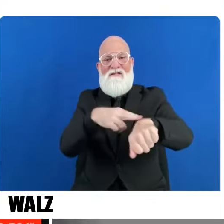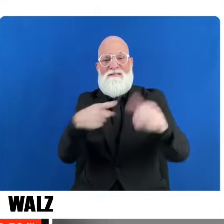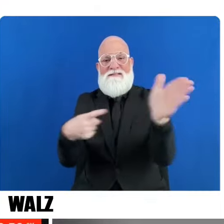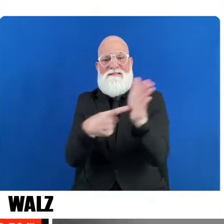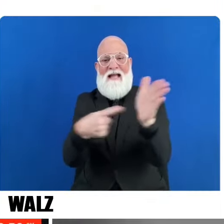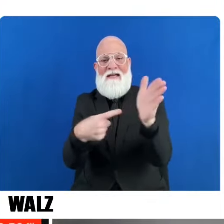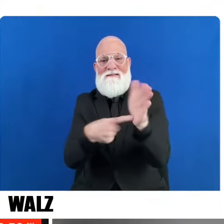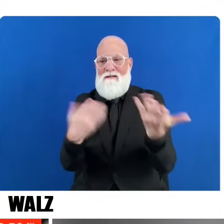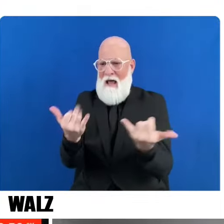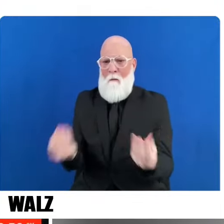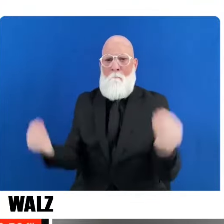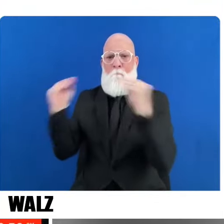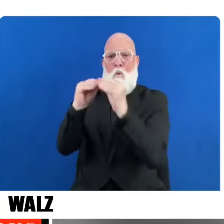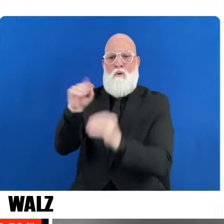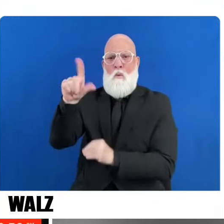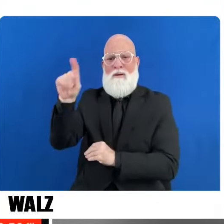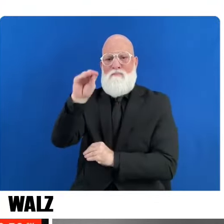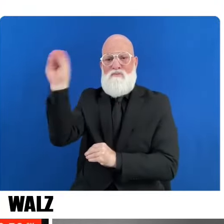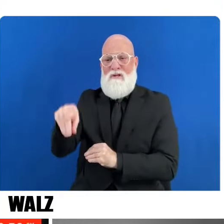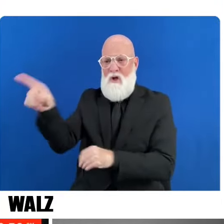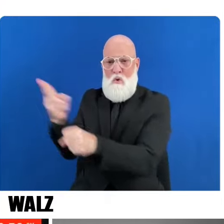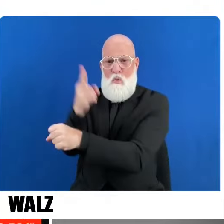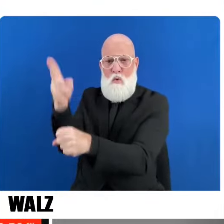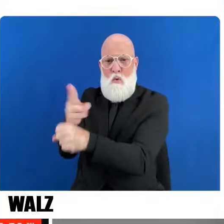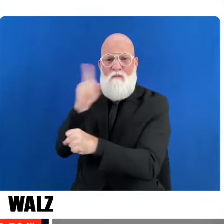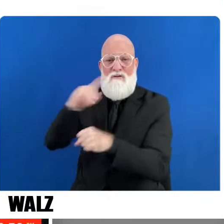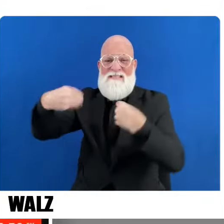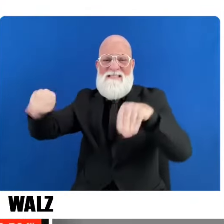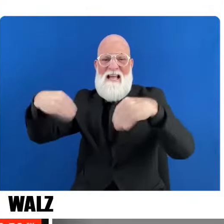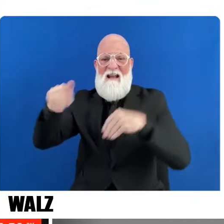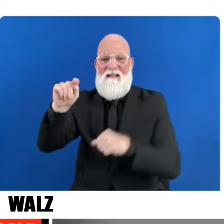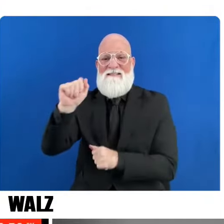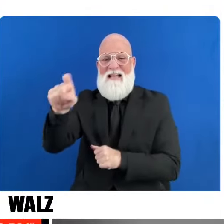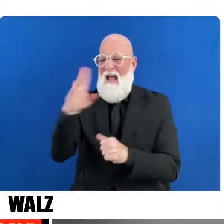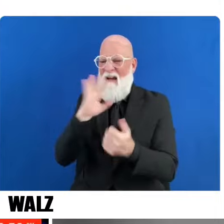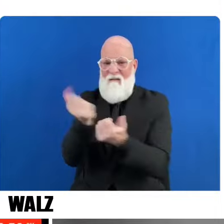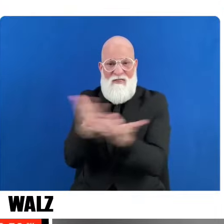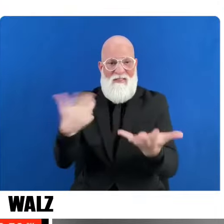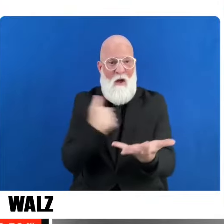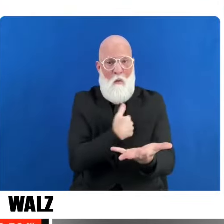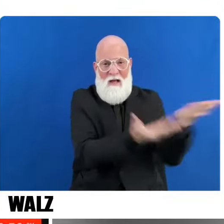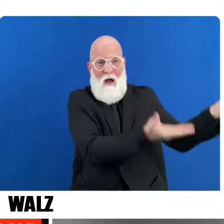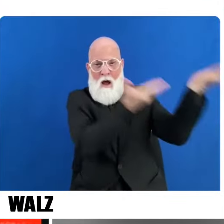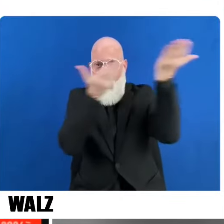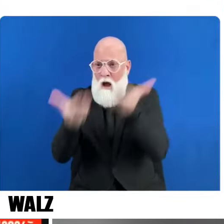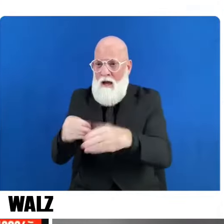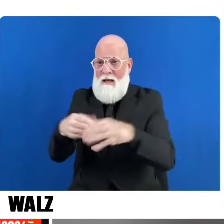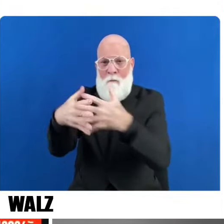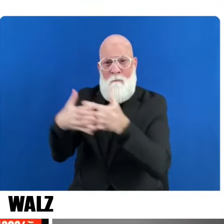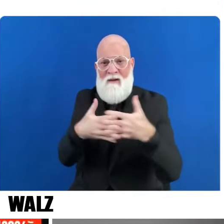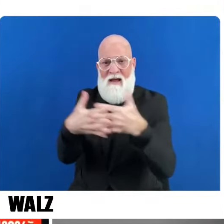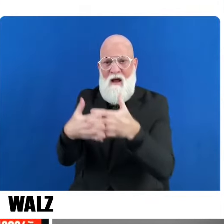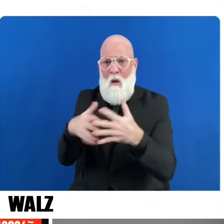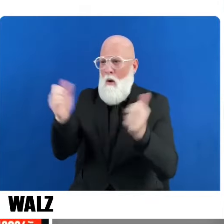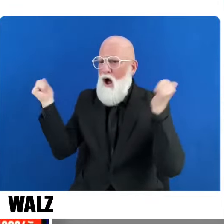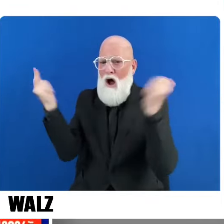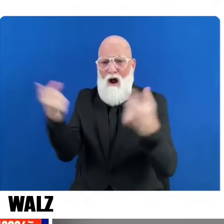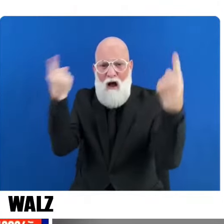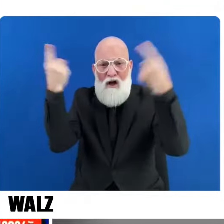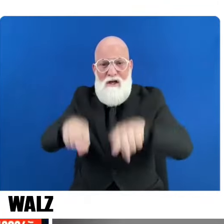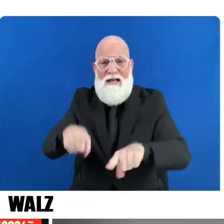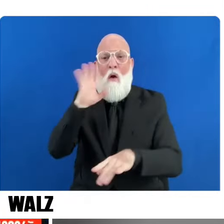on everything we bring in. Everyone agrees, including businesses, it would be destabilizing it, it would increase inflation and potentially lead to a